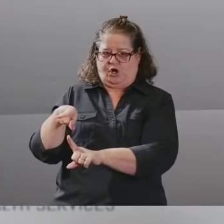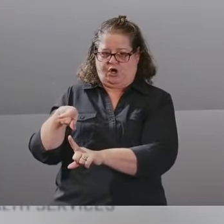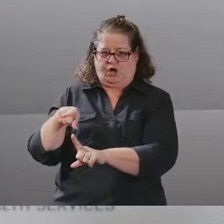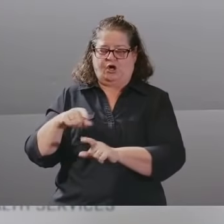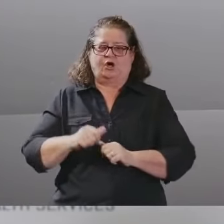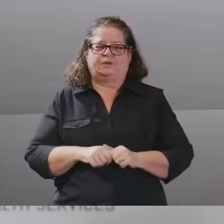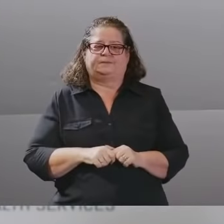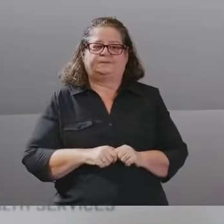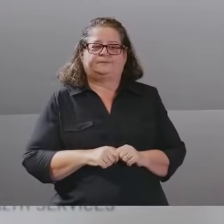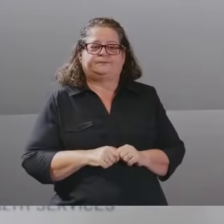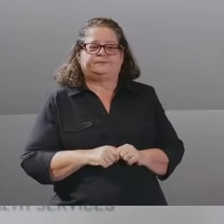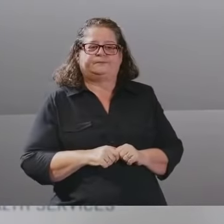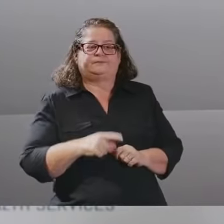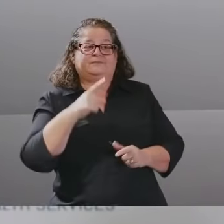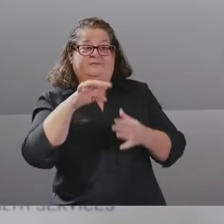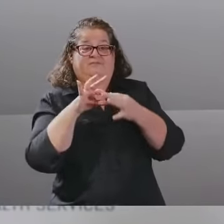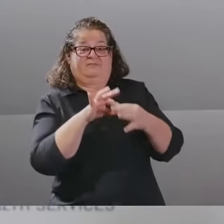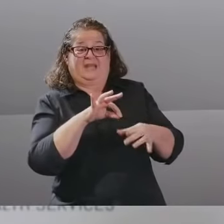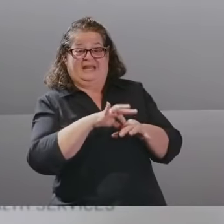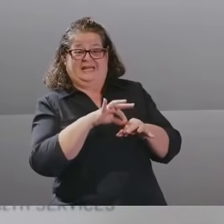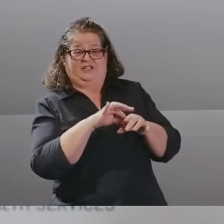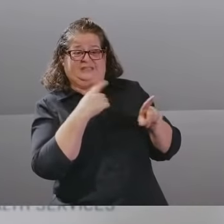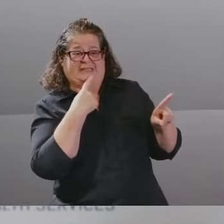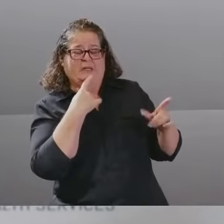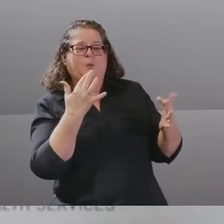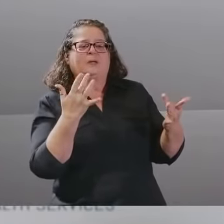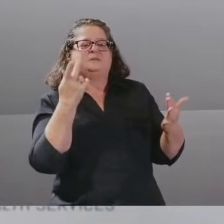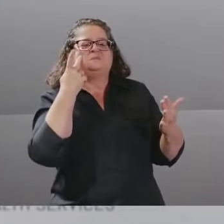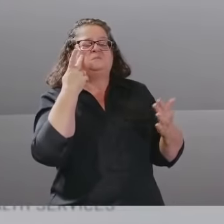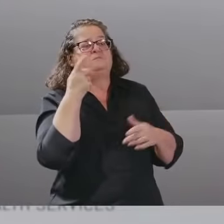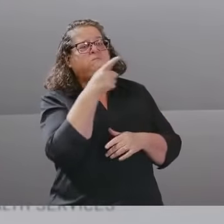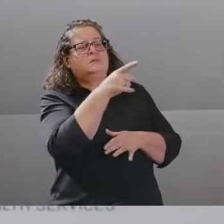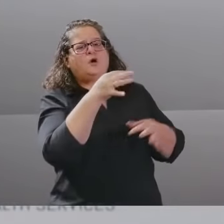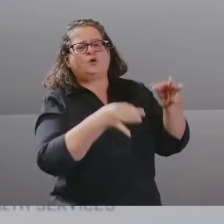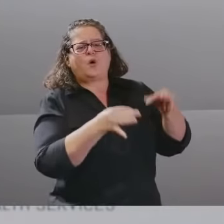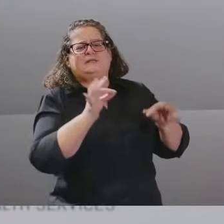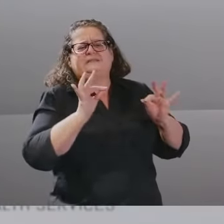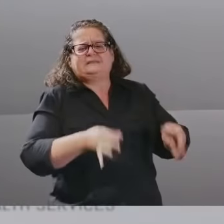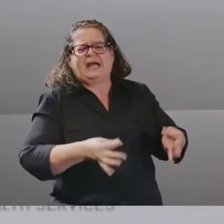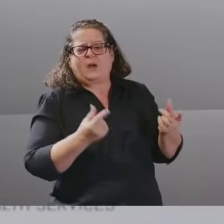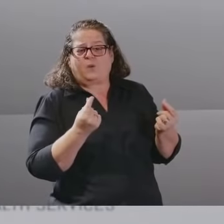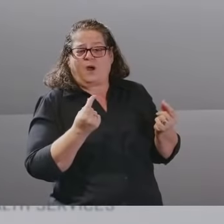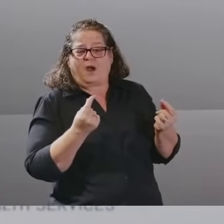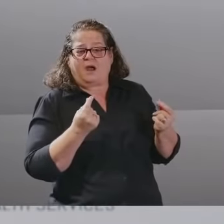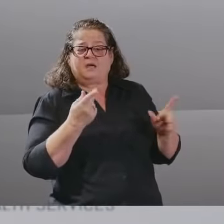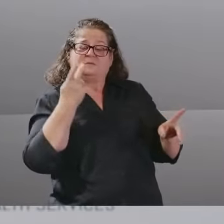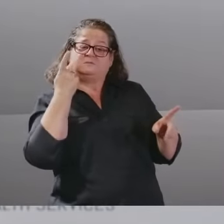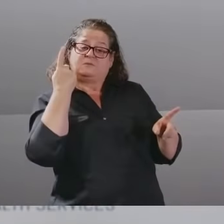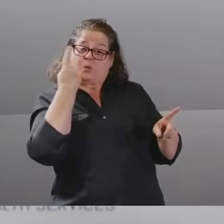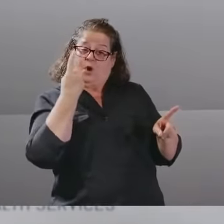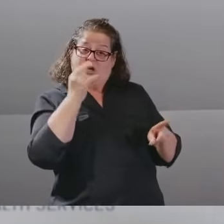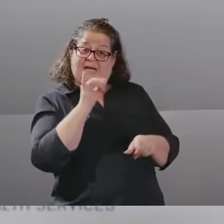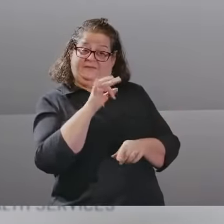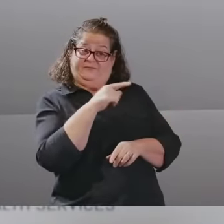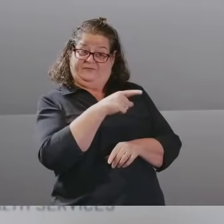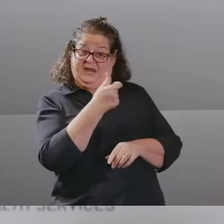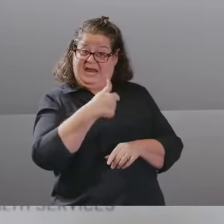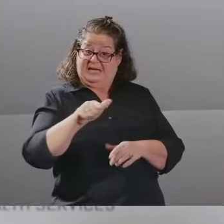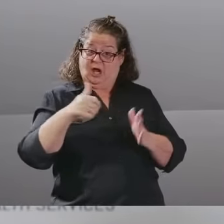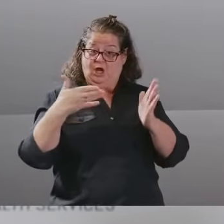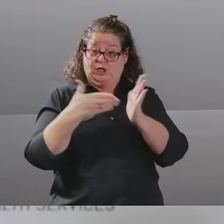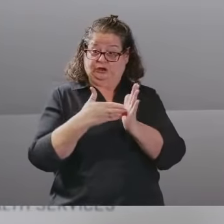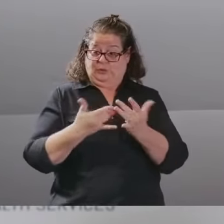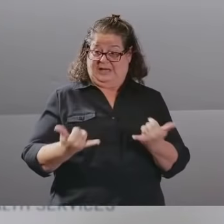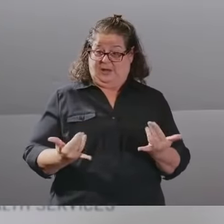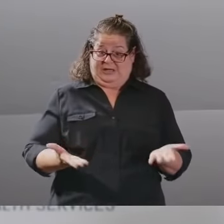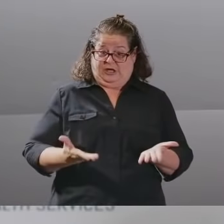wait for all the legal options to play out. Have you seen any lawsuit here in Arizona, either before or it's currently making its way through the